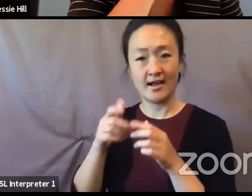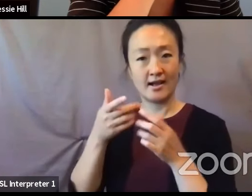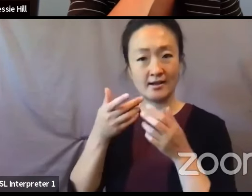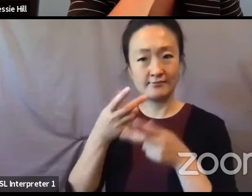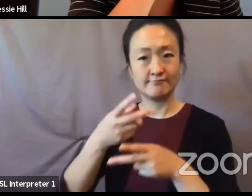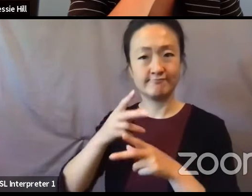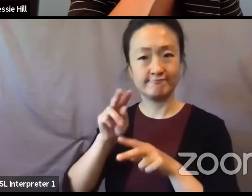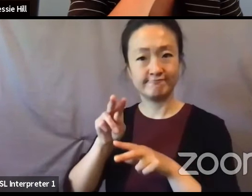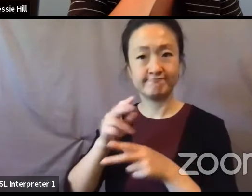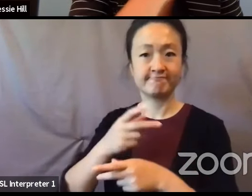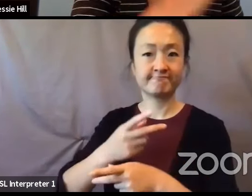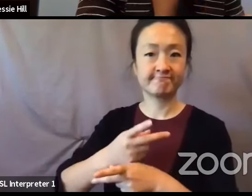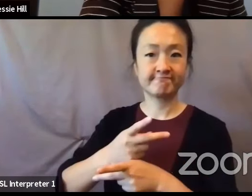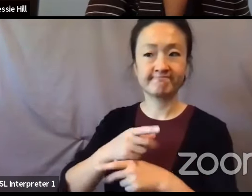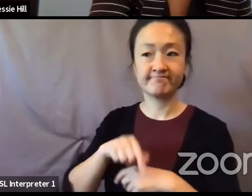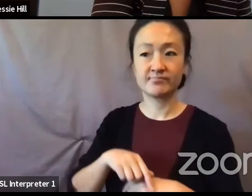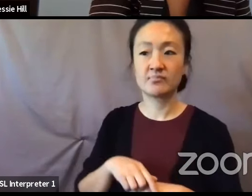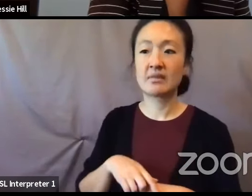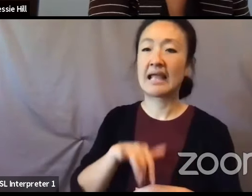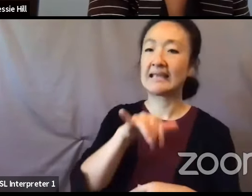Yes and no.